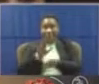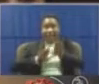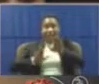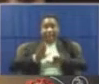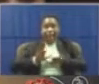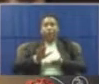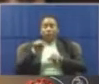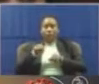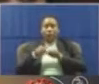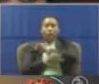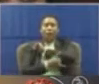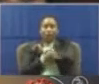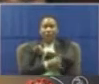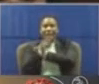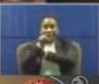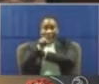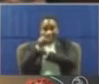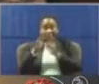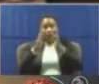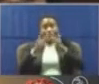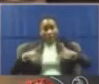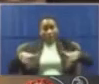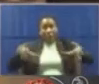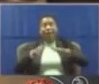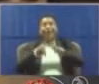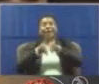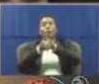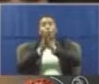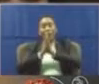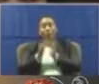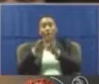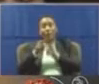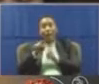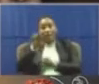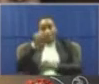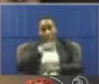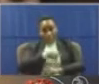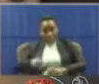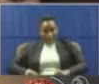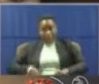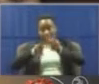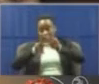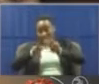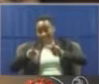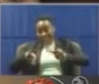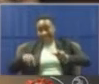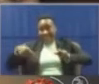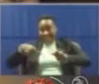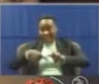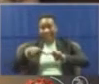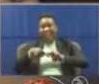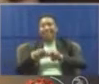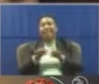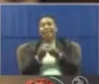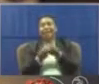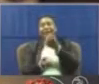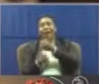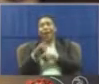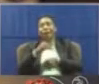Now, that is a panel that was requested by the president to investigate the unrest, and this is a